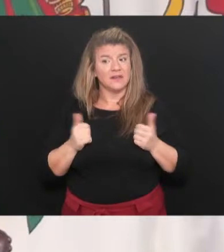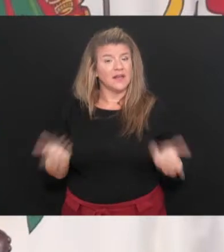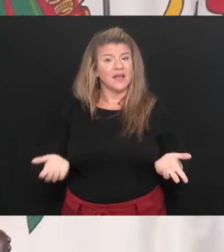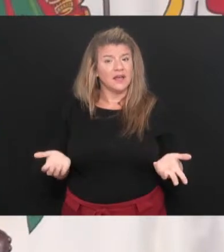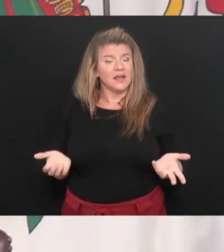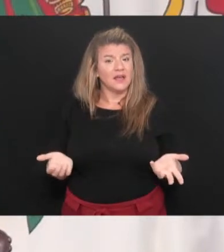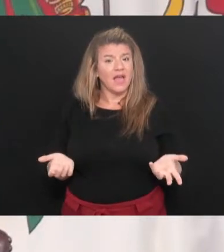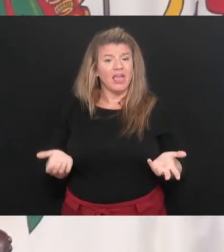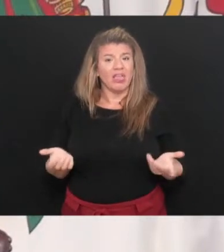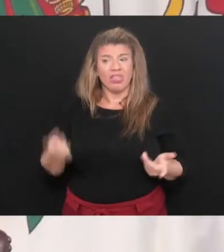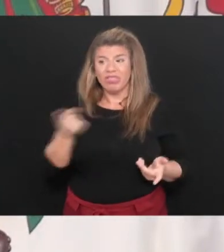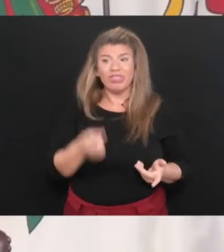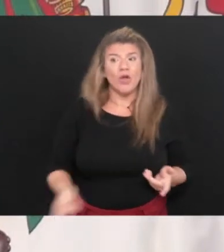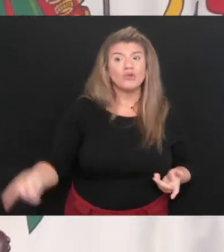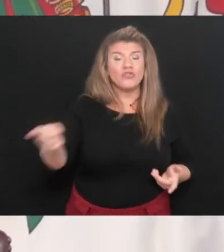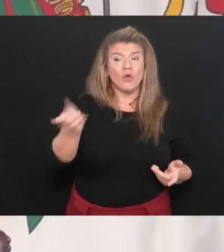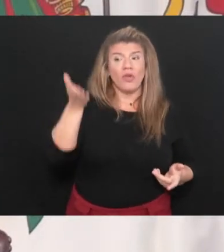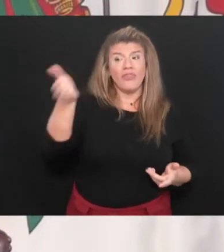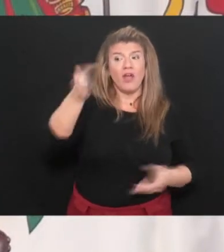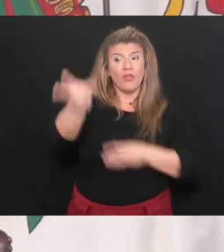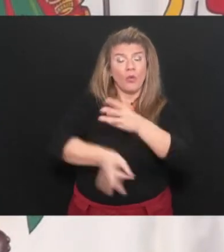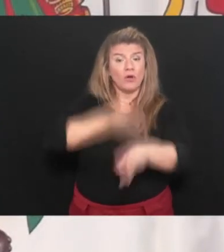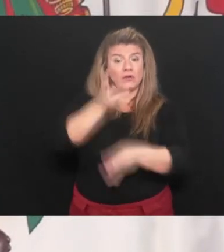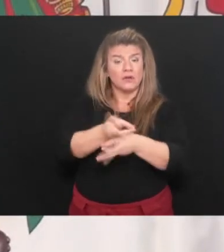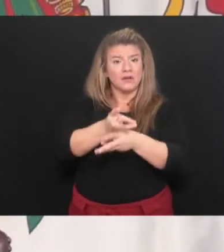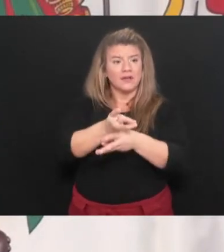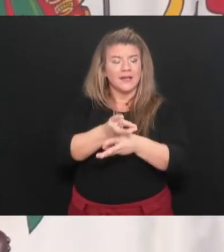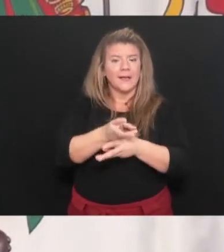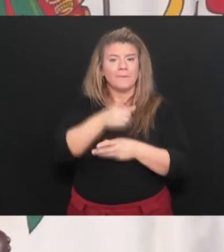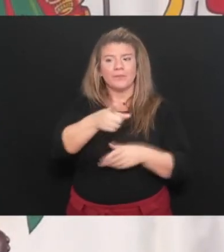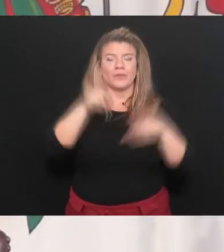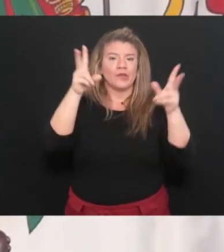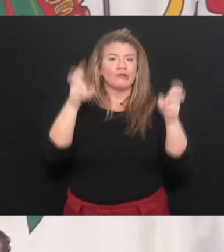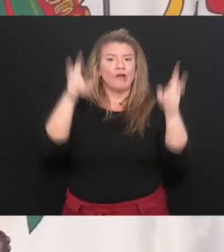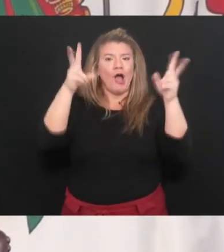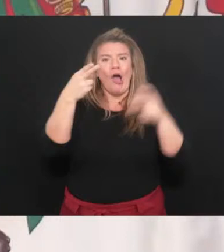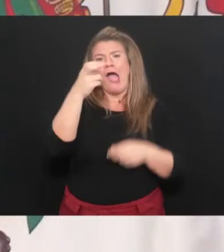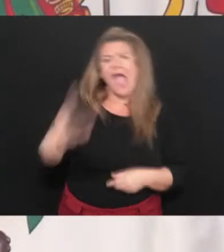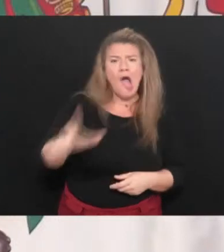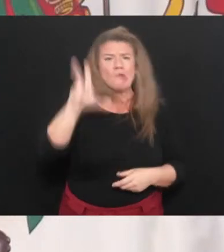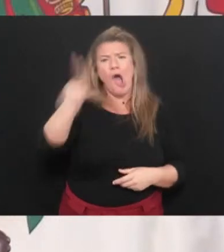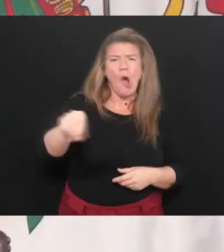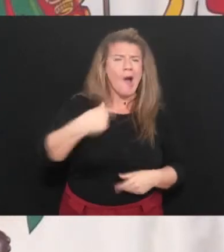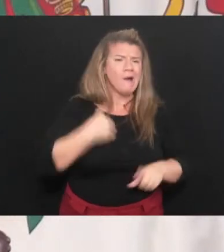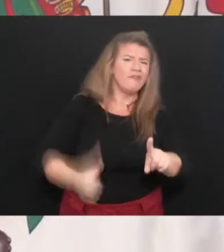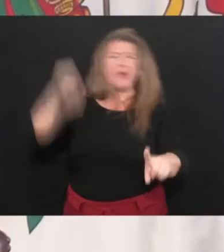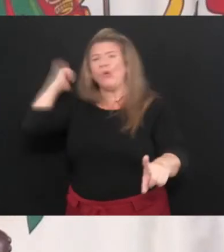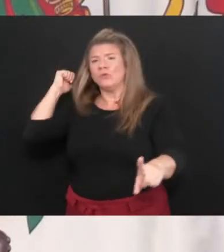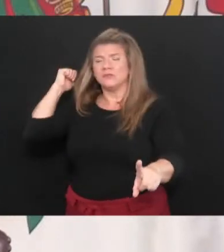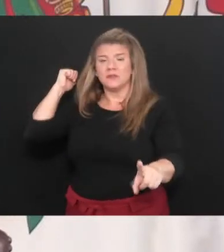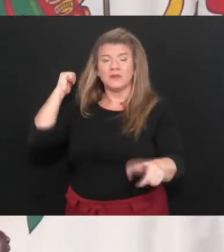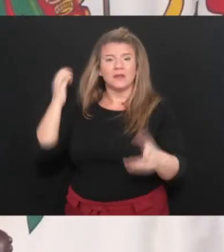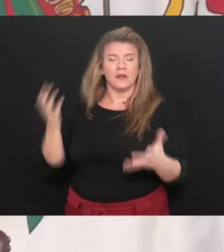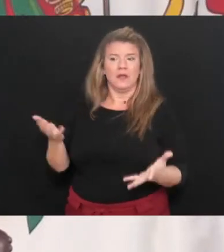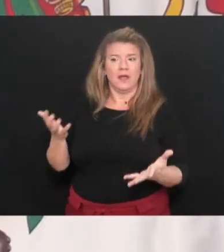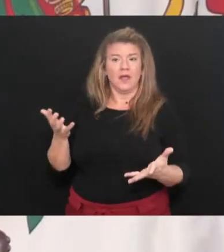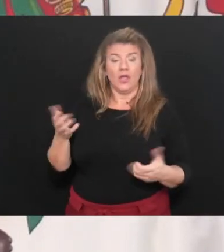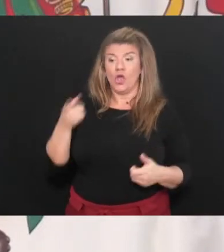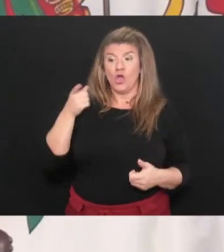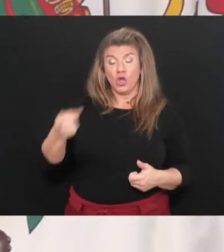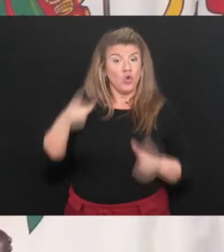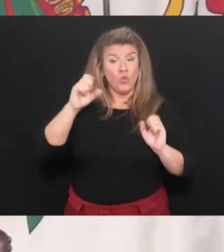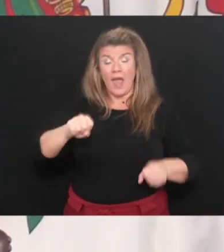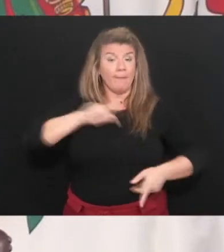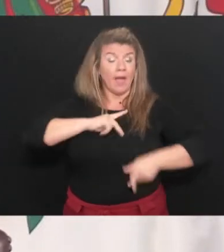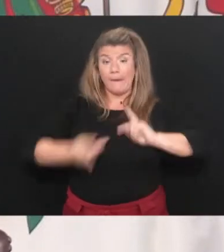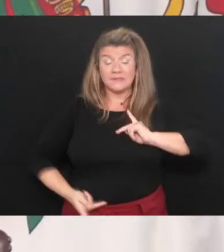And those of you that are out there in the world that, are so-called the hell knowers and everything, you can get just as upset